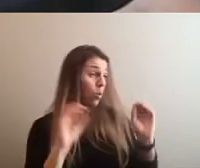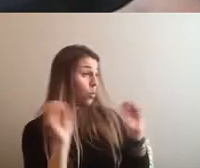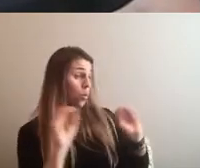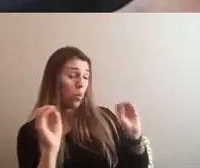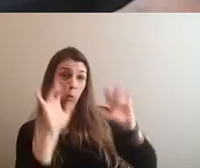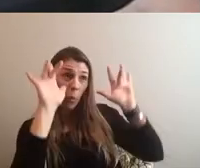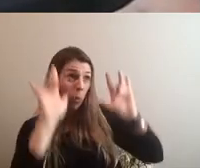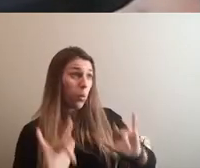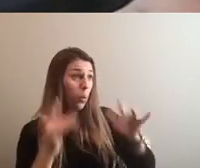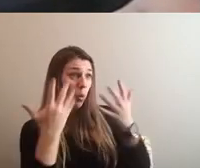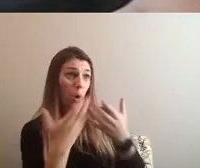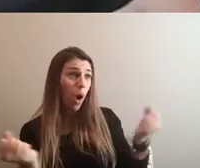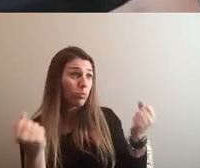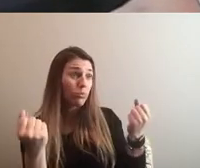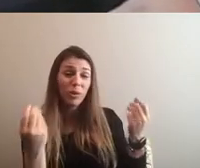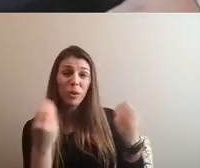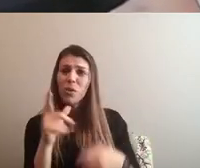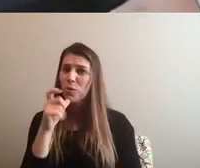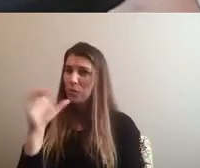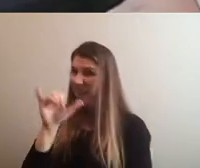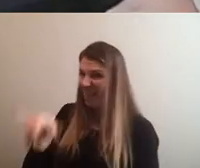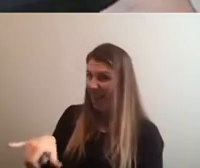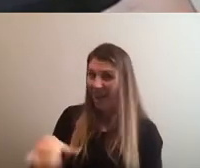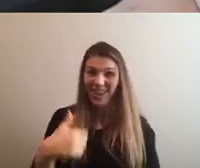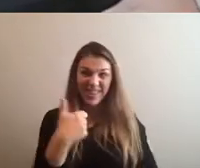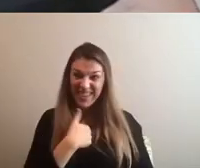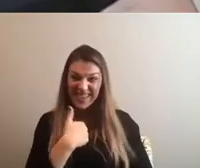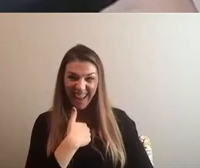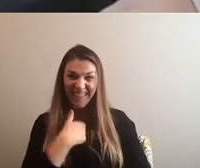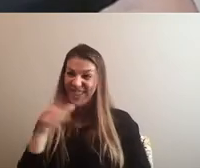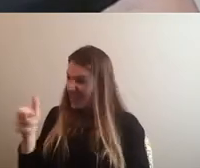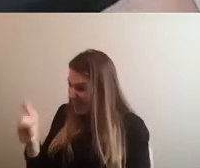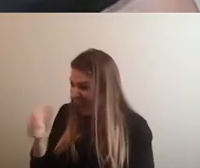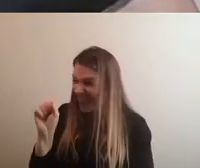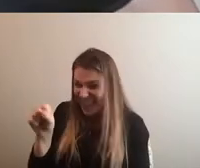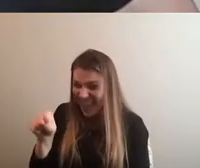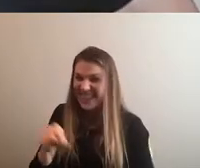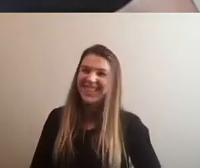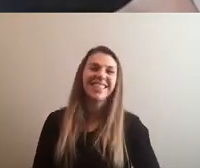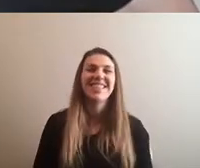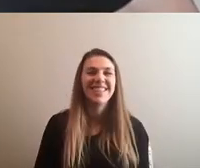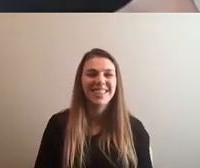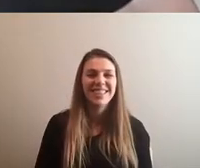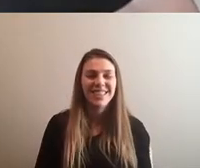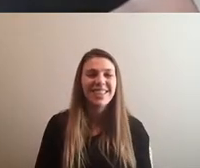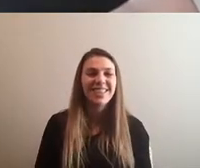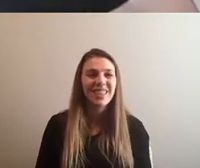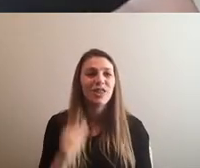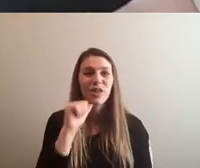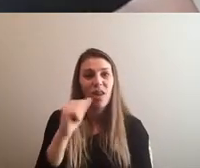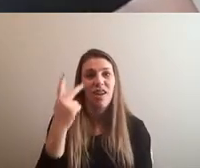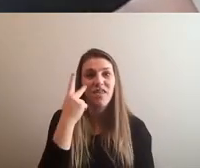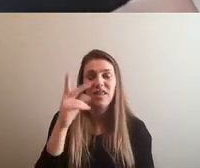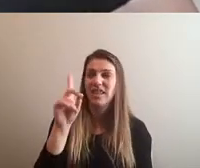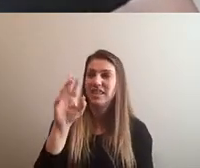all gone? Gone, yep. And who did that? Myself. You did it yourself? Yep. So I haven't seen Derek in,